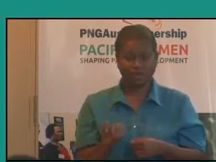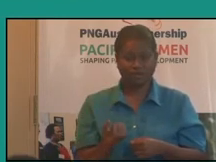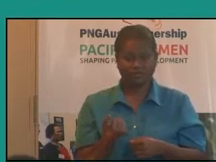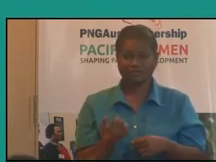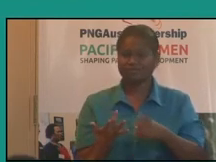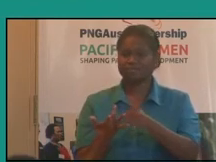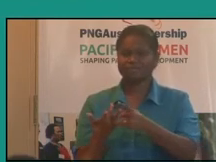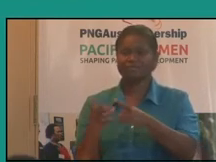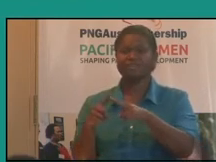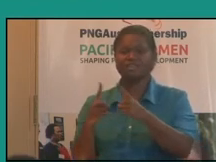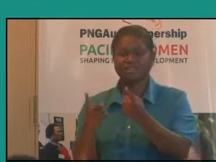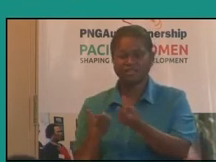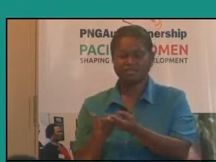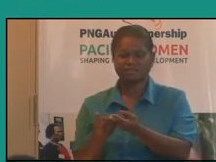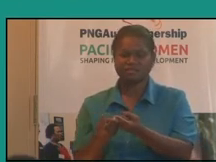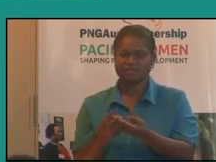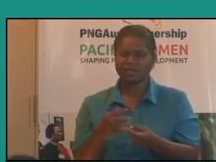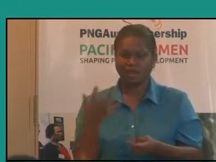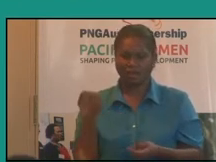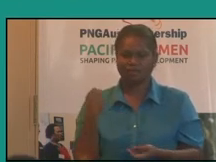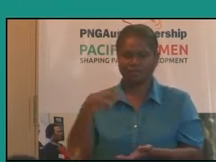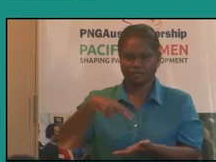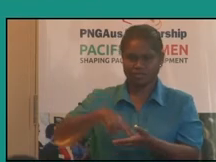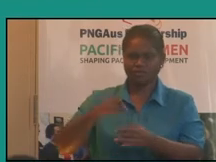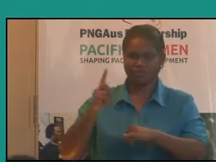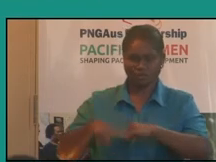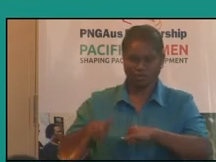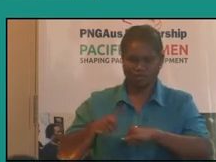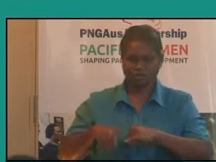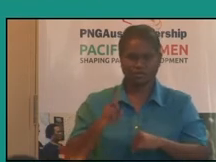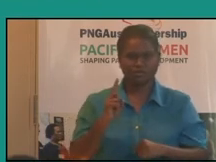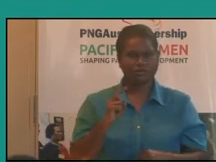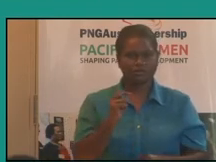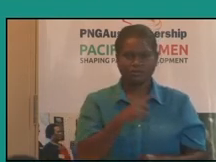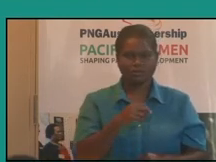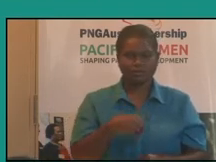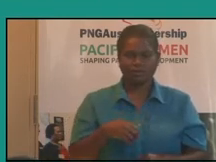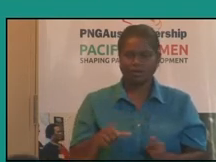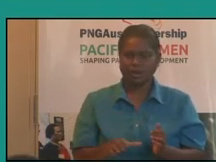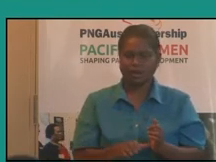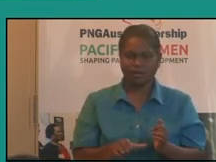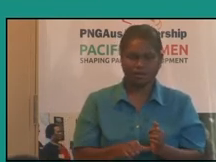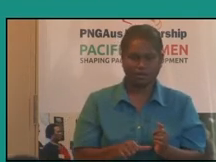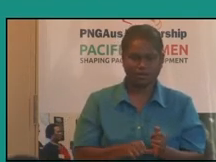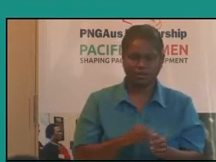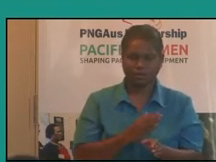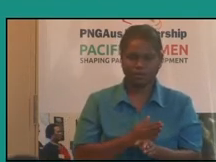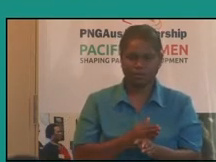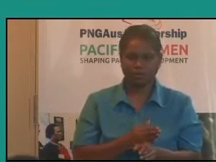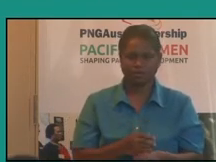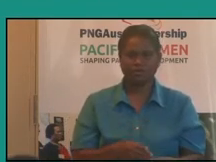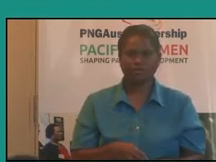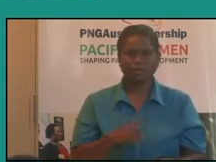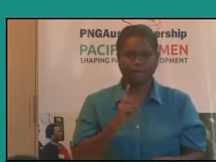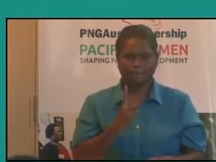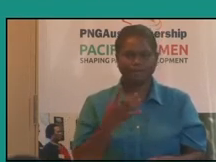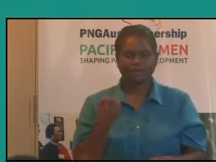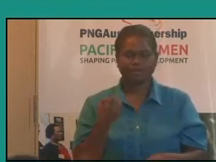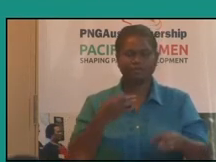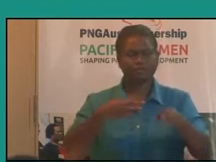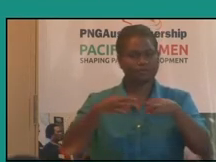did to stand in those elections, but it was very exhaustive and I had a message and a plan. In your research, Theresa,